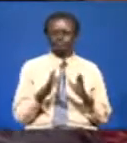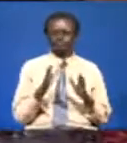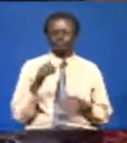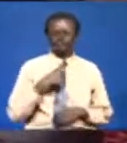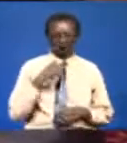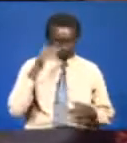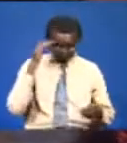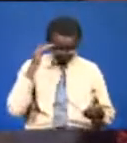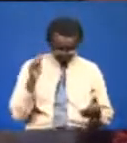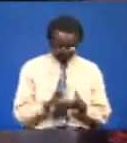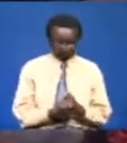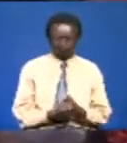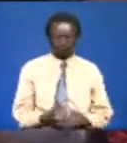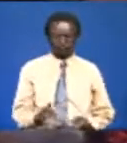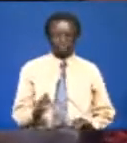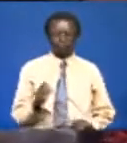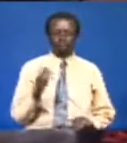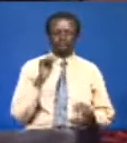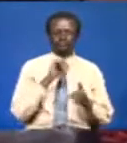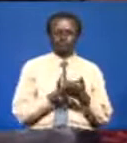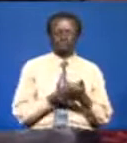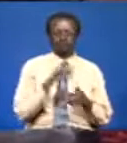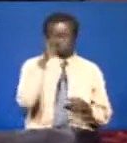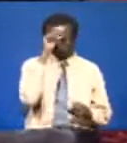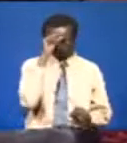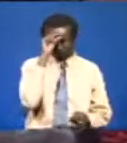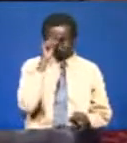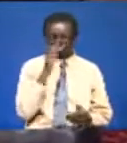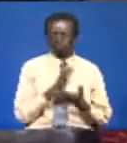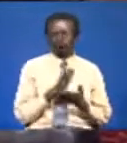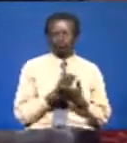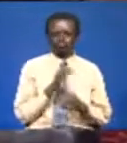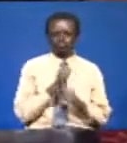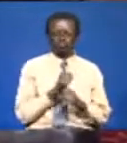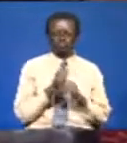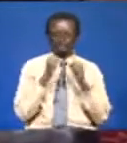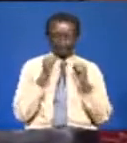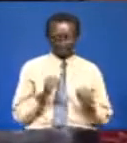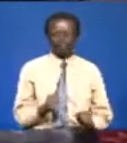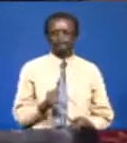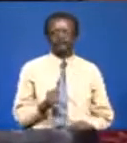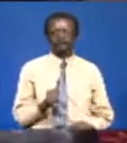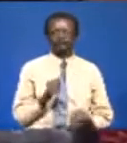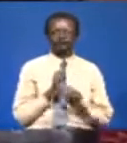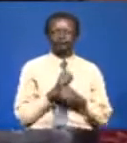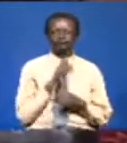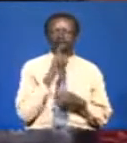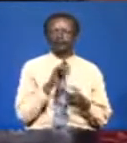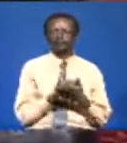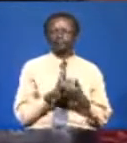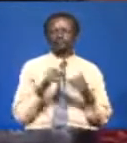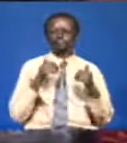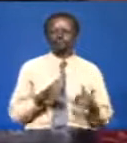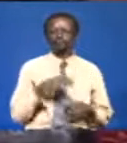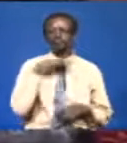believe that the government is working very hard to make sure nobody dies because of